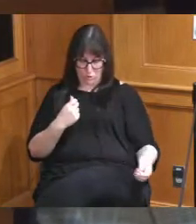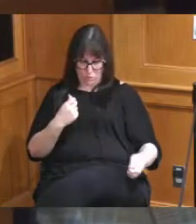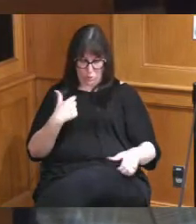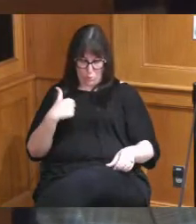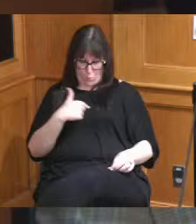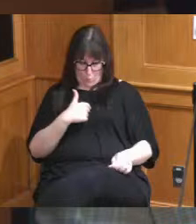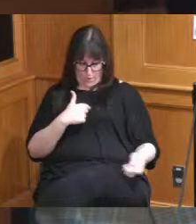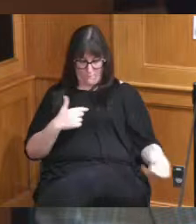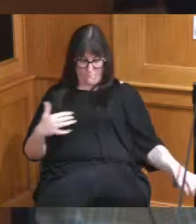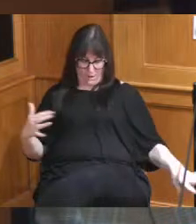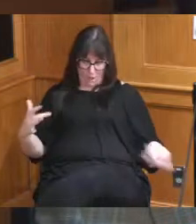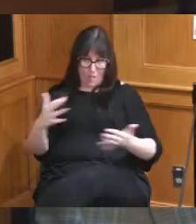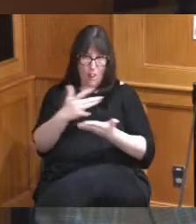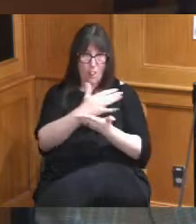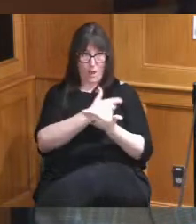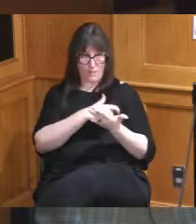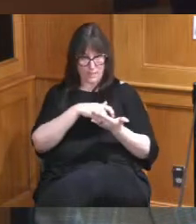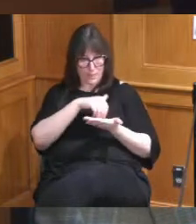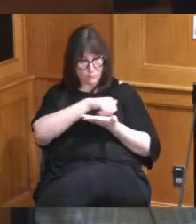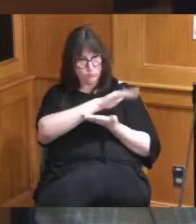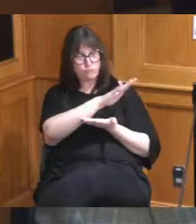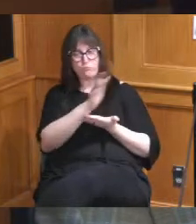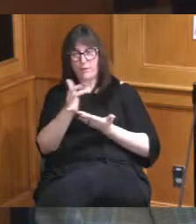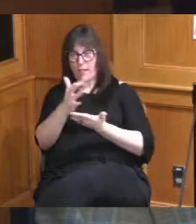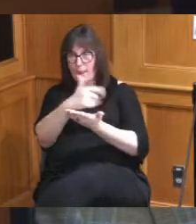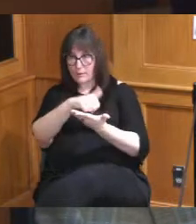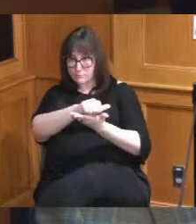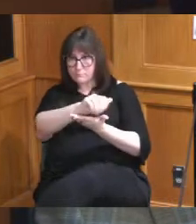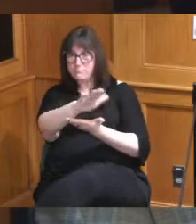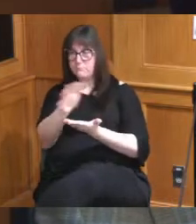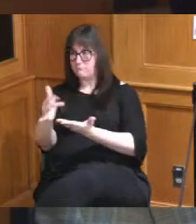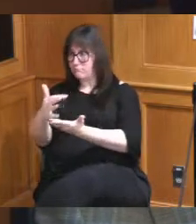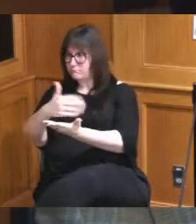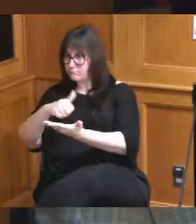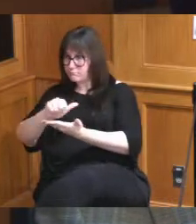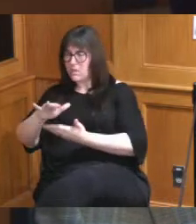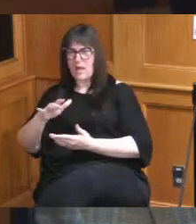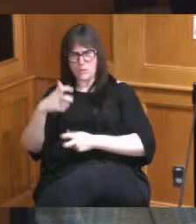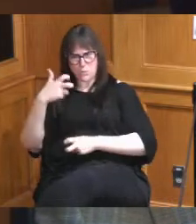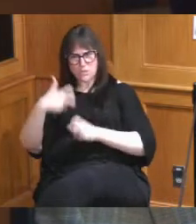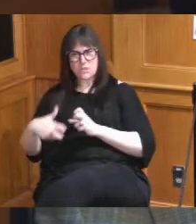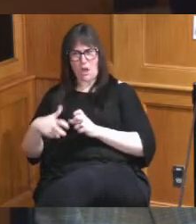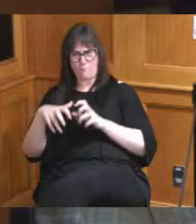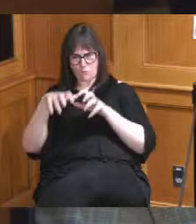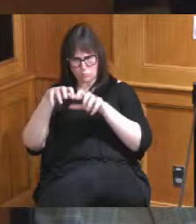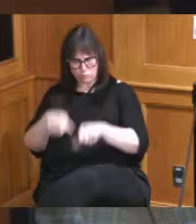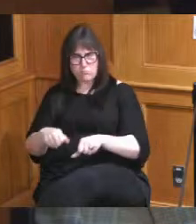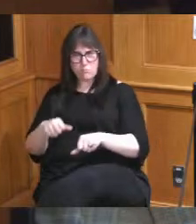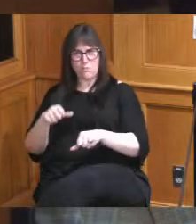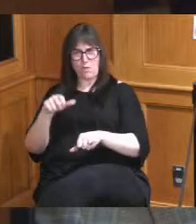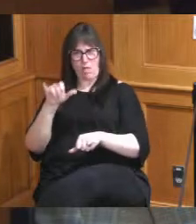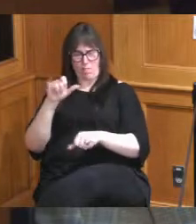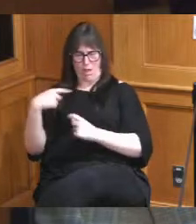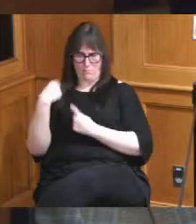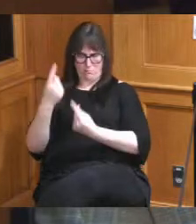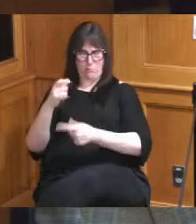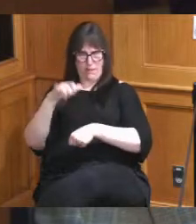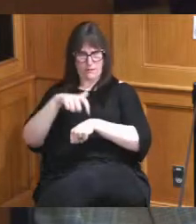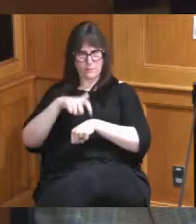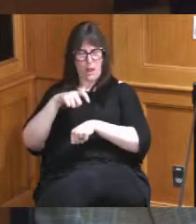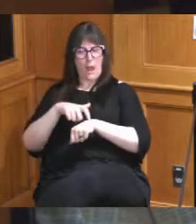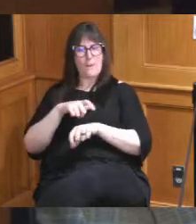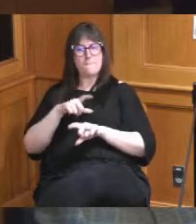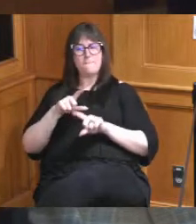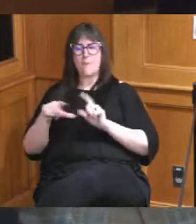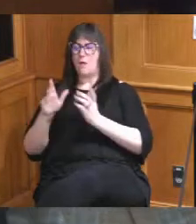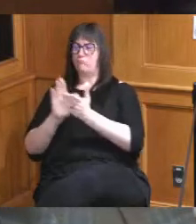out. And so it's hard to take on 234 years. So I want to commend you. There's so